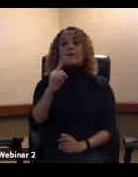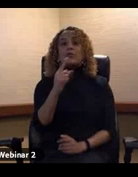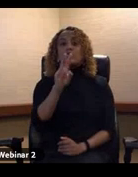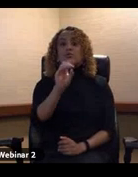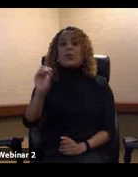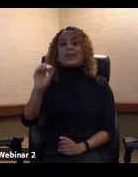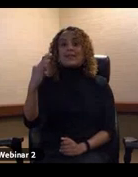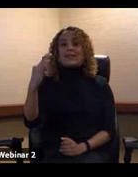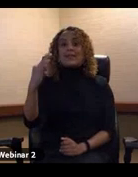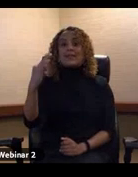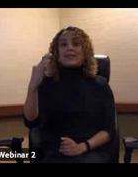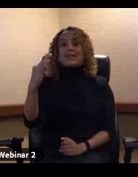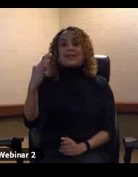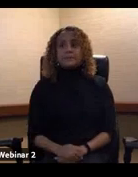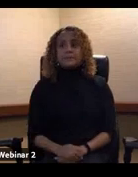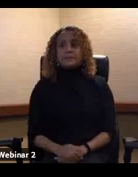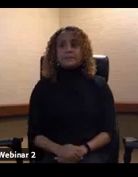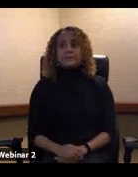2019.